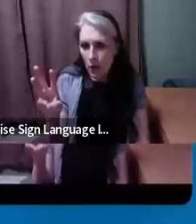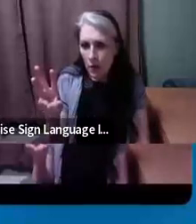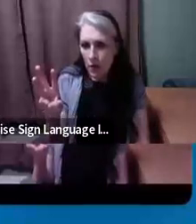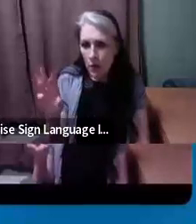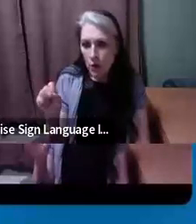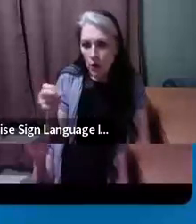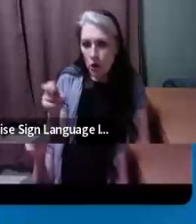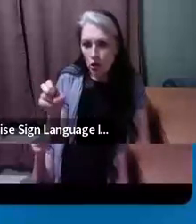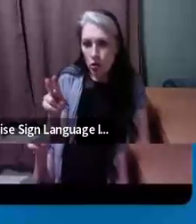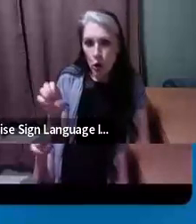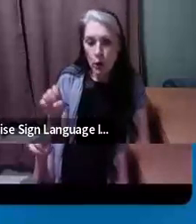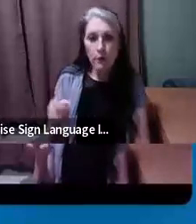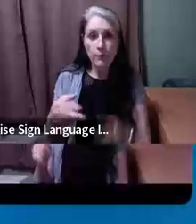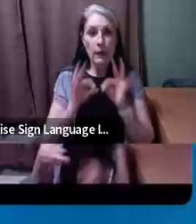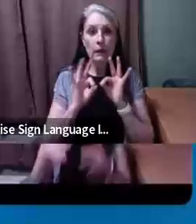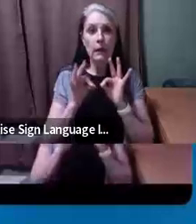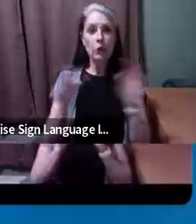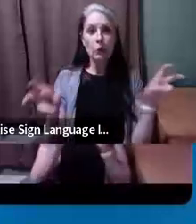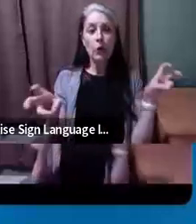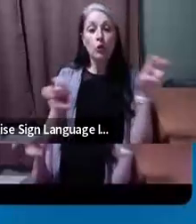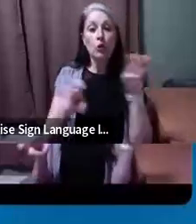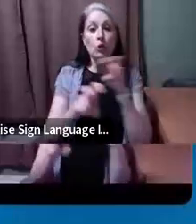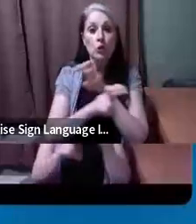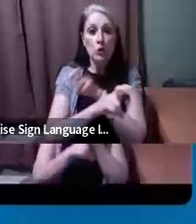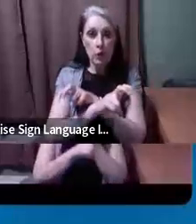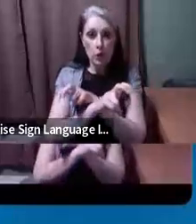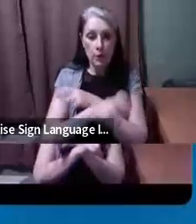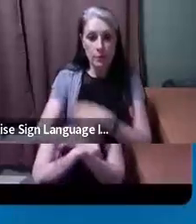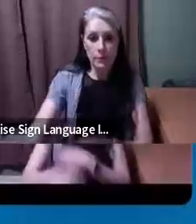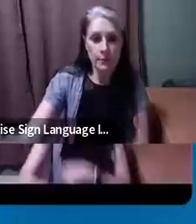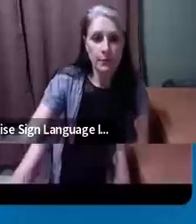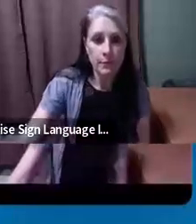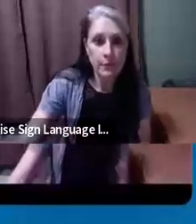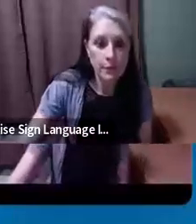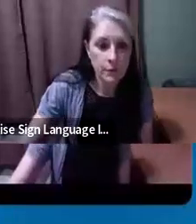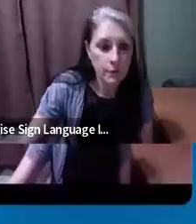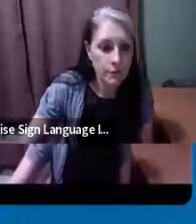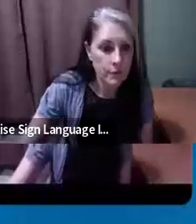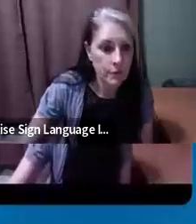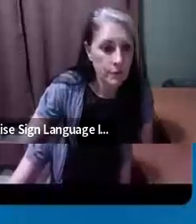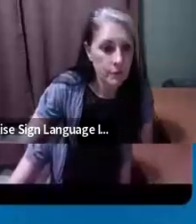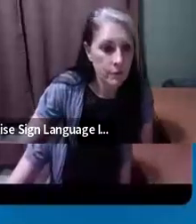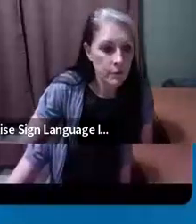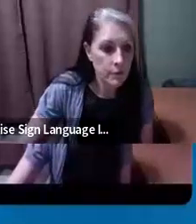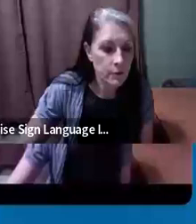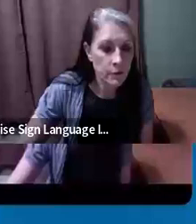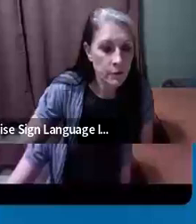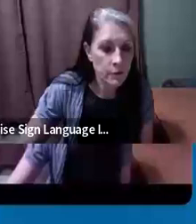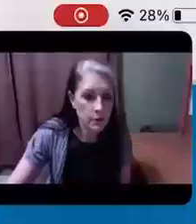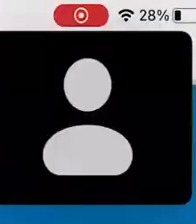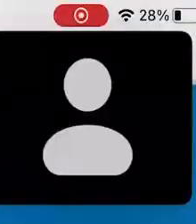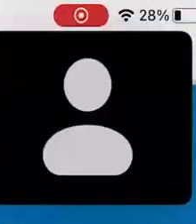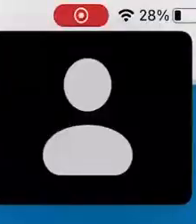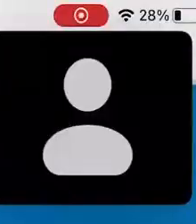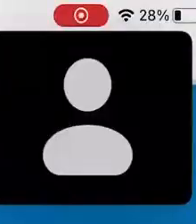it's oftentimes in the areas, it's multiple ancestral lands, right? It's not just one, which is interesting, right? Because our current boundaries